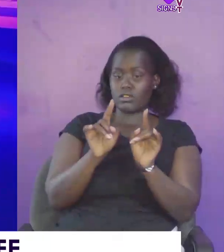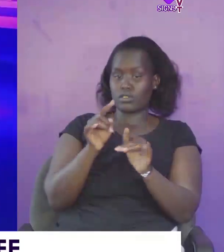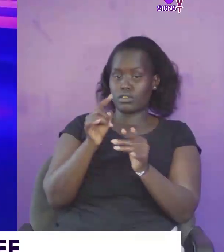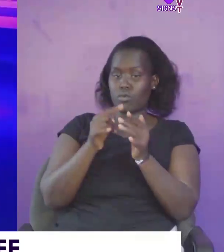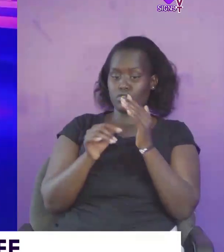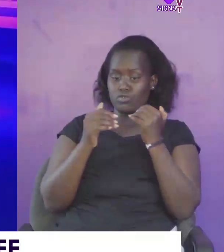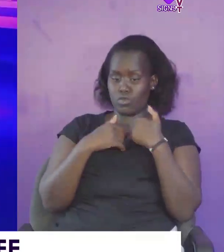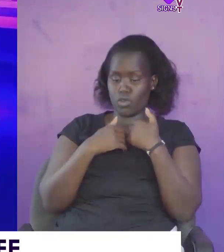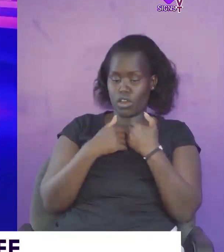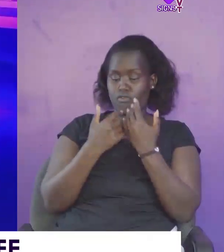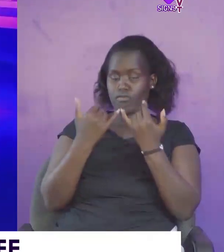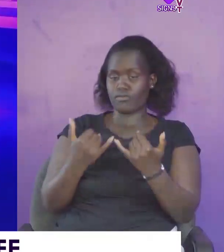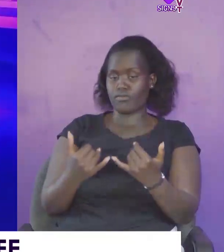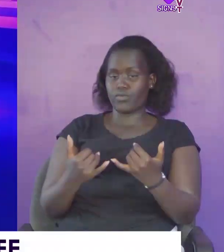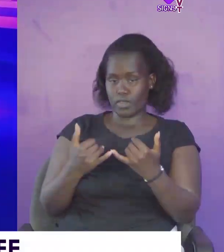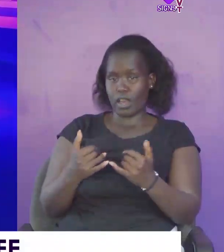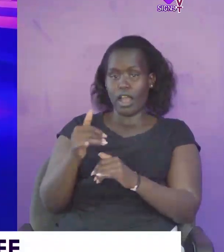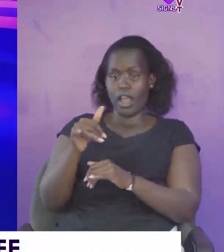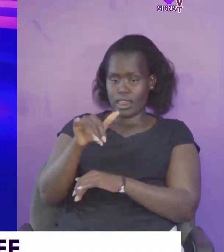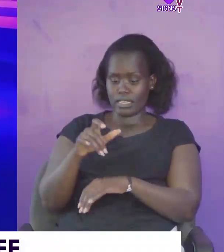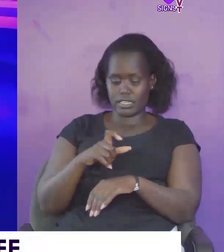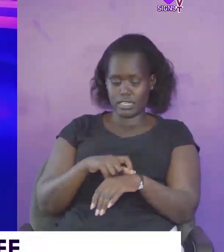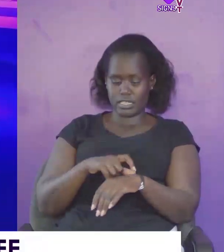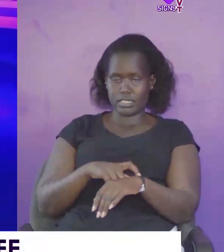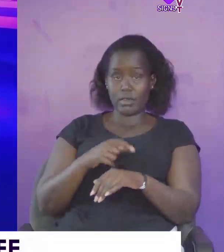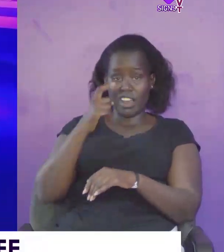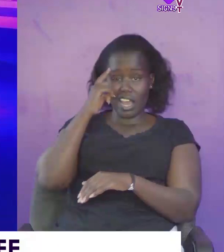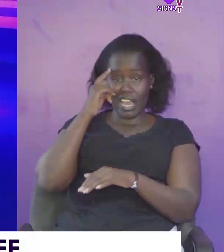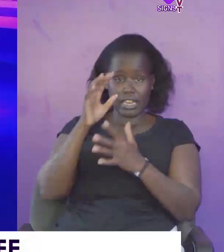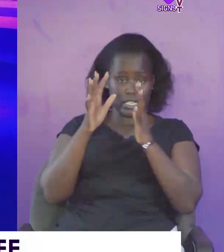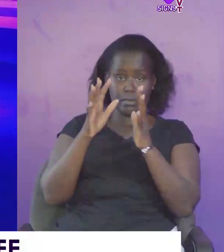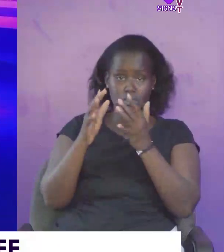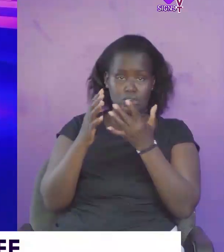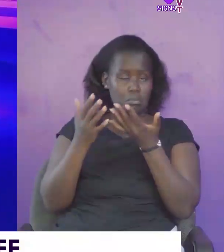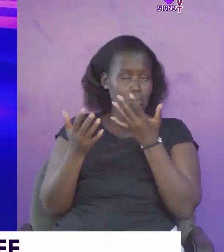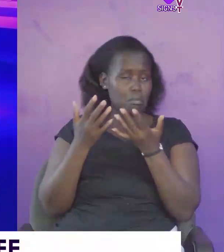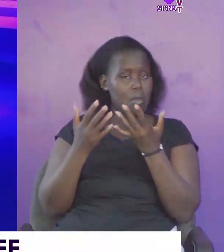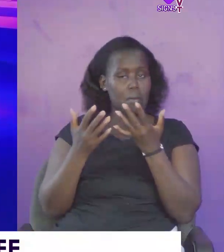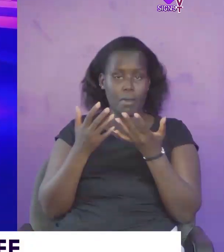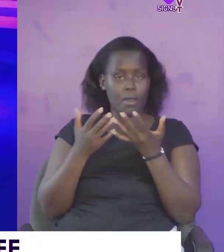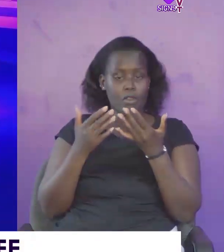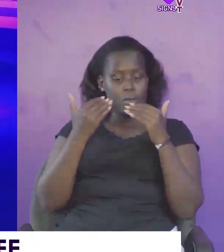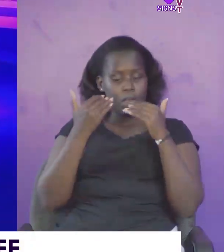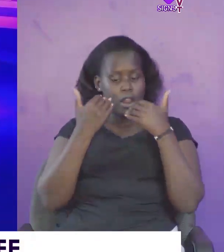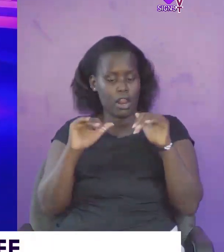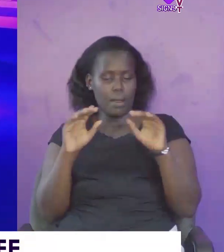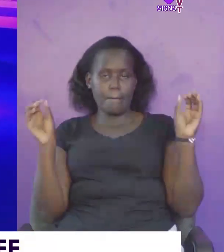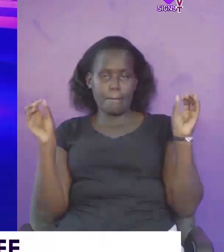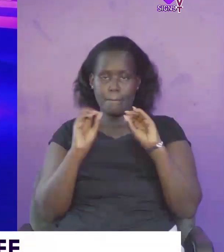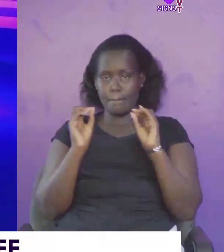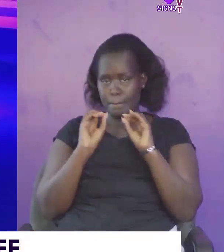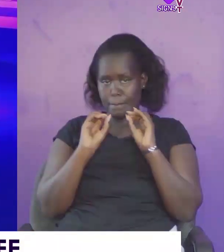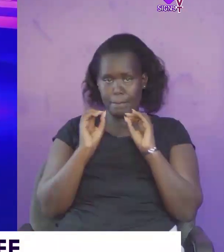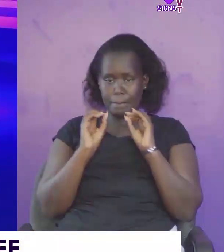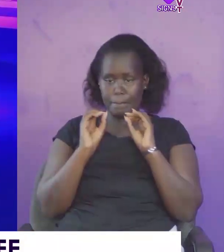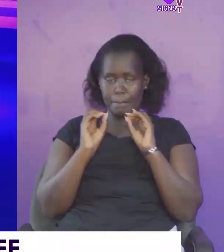have at the moment. Yeah. At that moment. So I think celebration should not be limited to